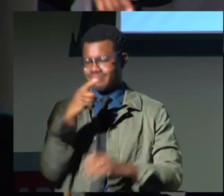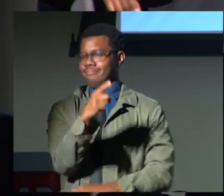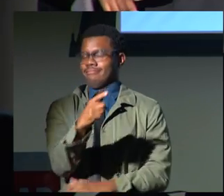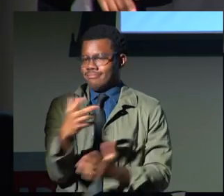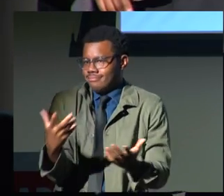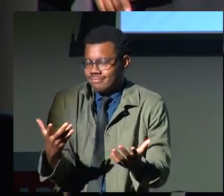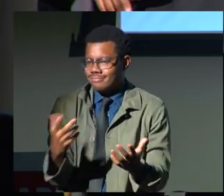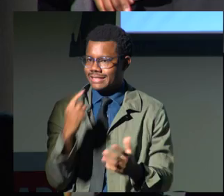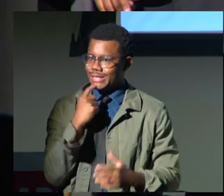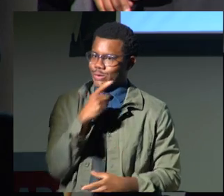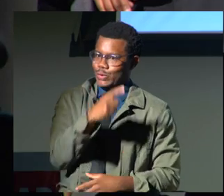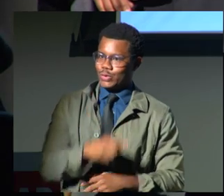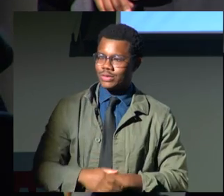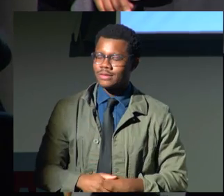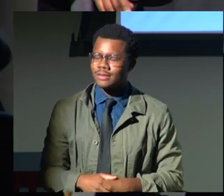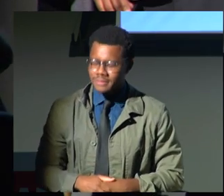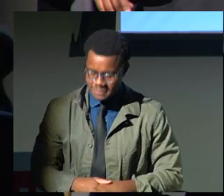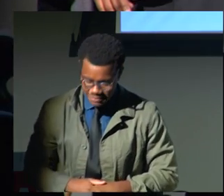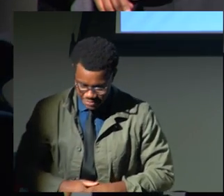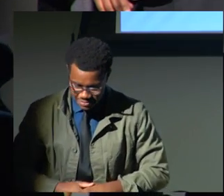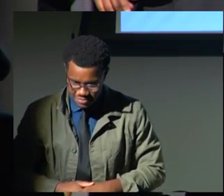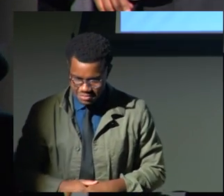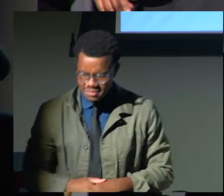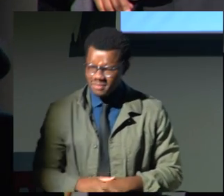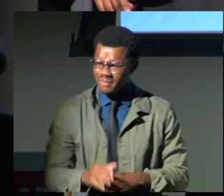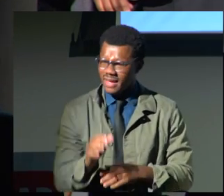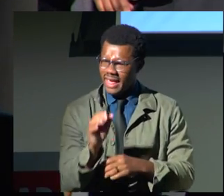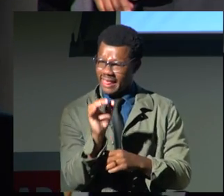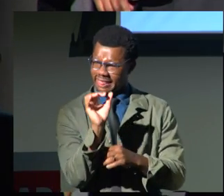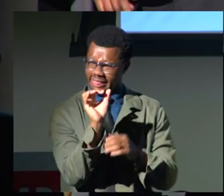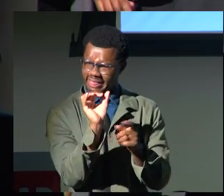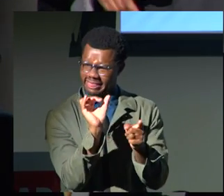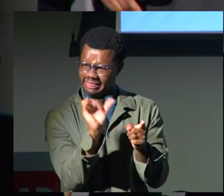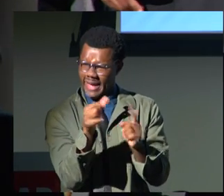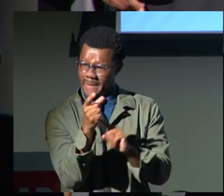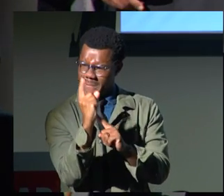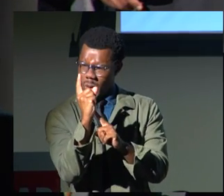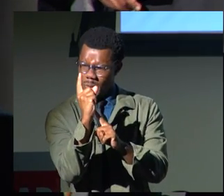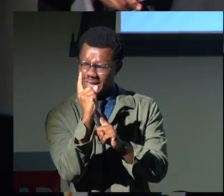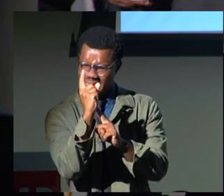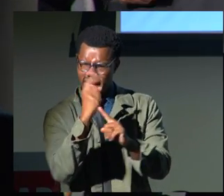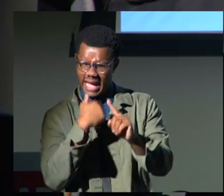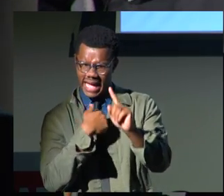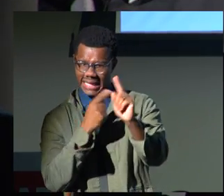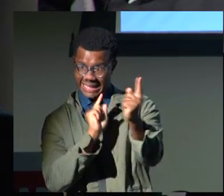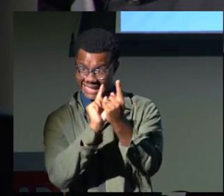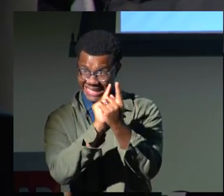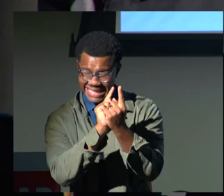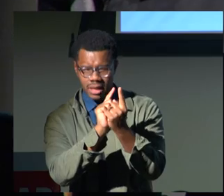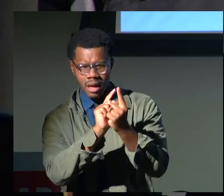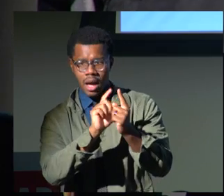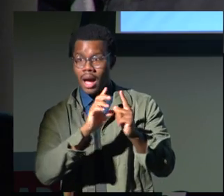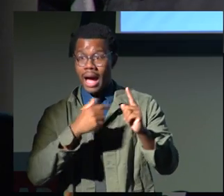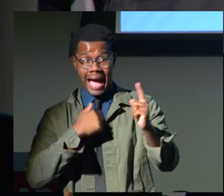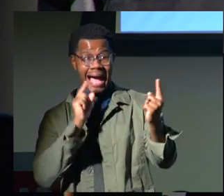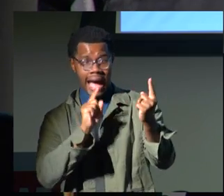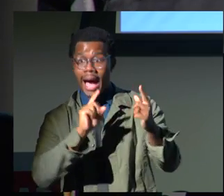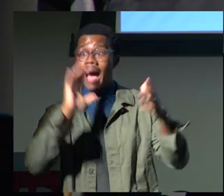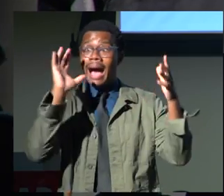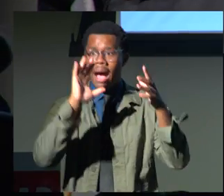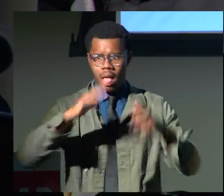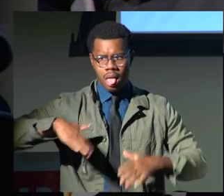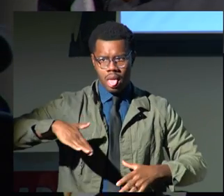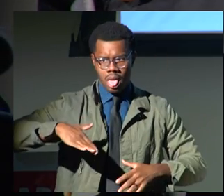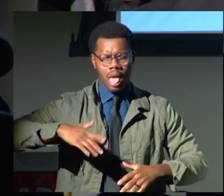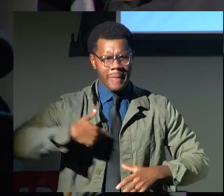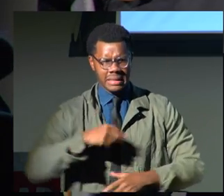So hold on. So are you trying to? I want to paint that. That's that what I was going to say. With that unspoken moment, I'm